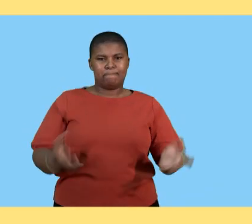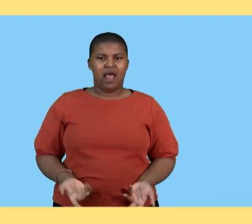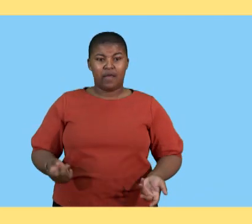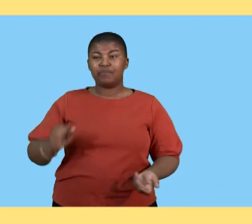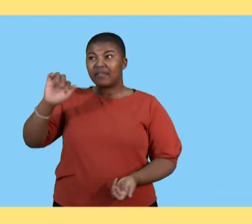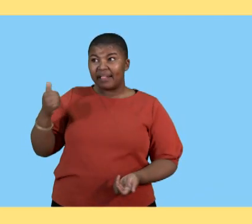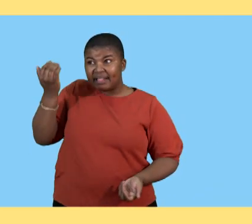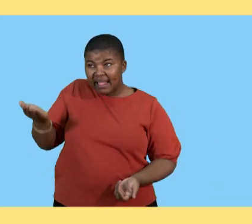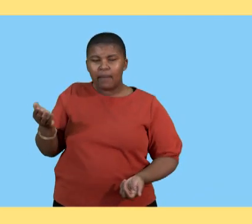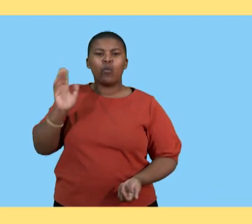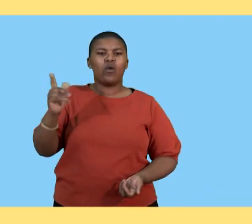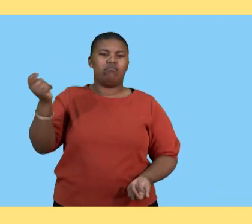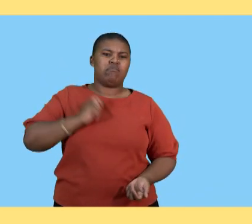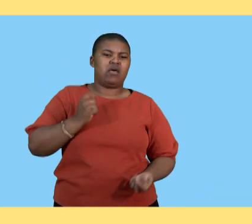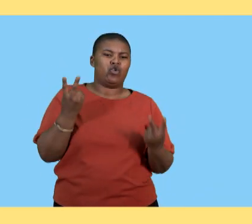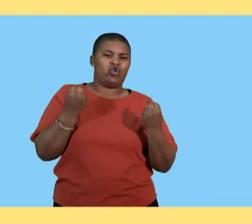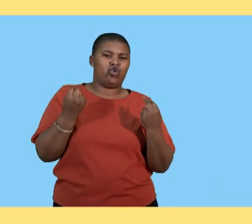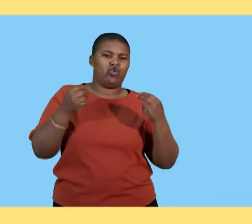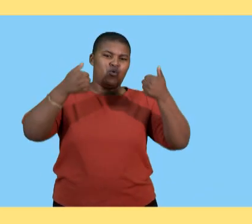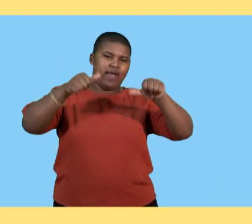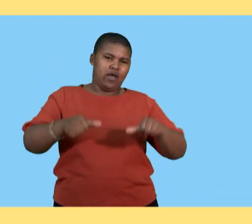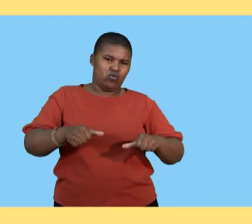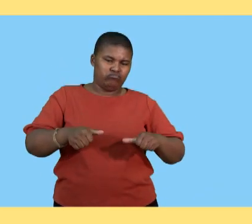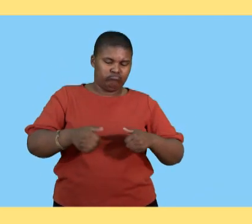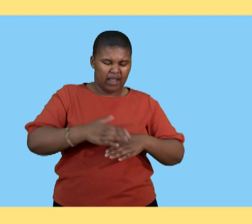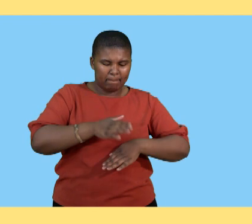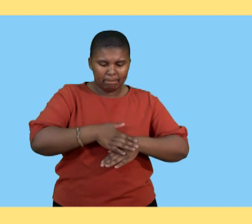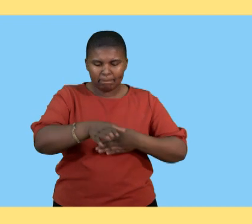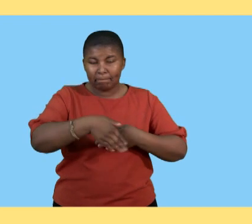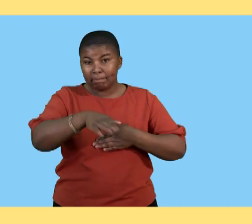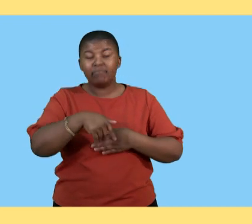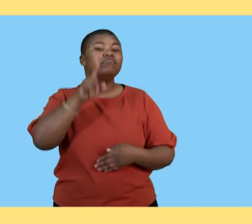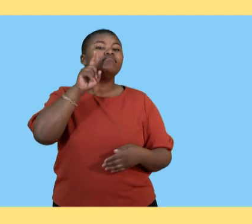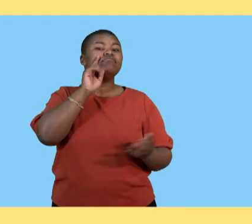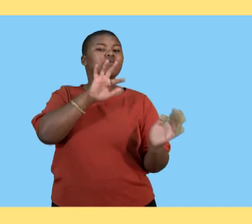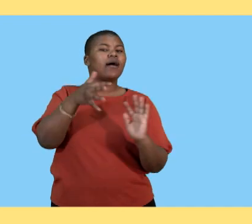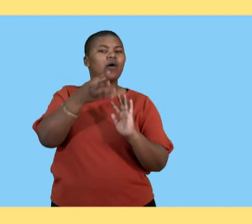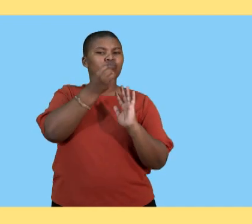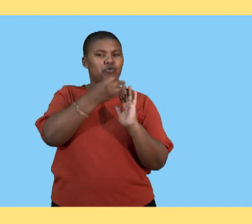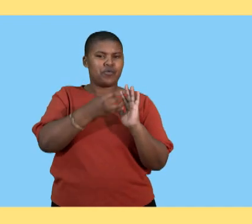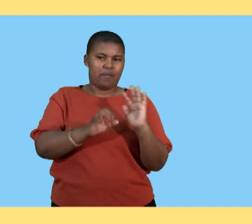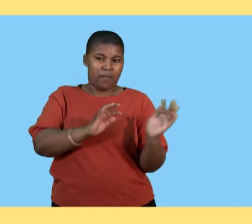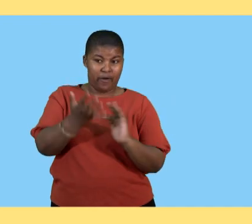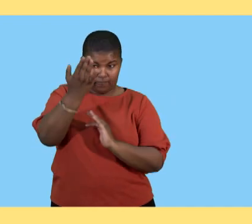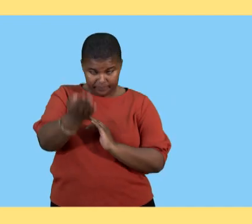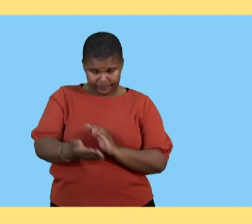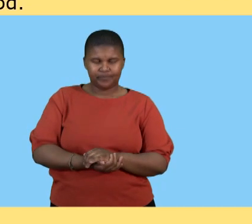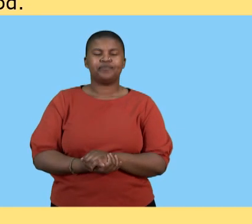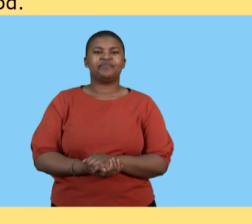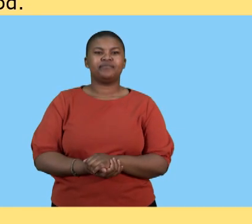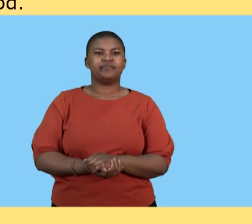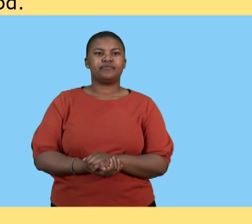7,000. The claim will be settled in the new accounting period. All right, let us see how we can record